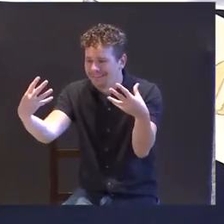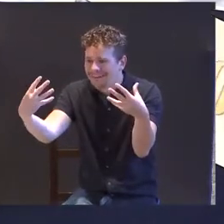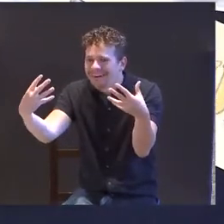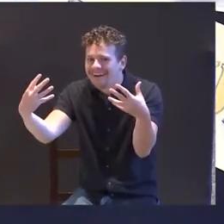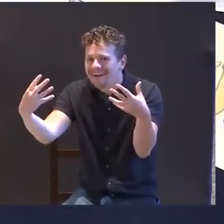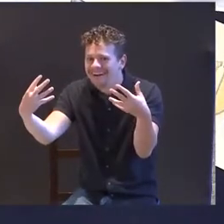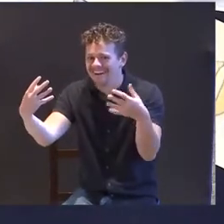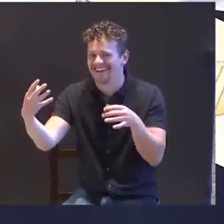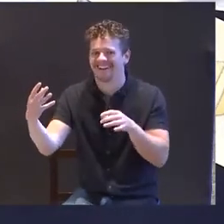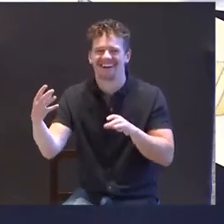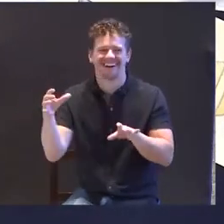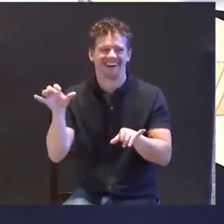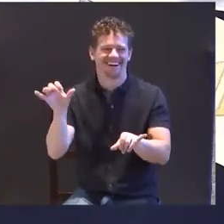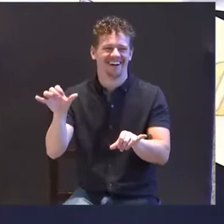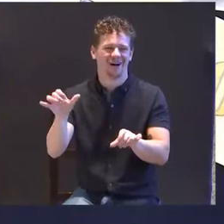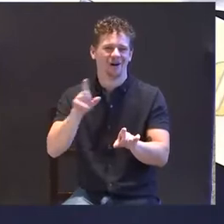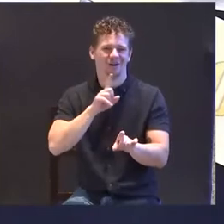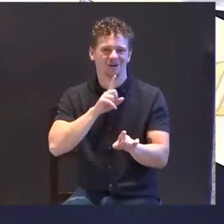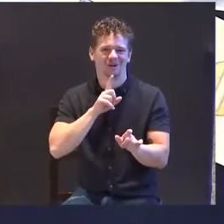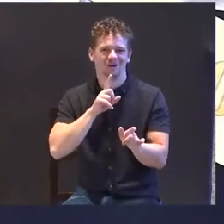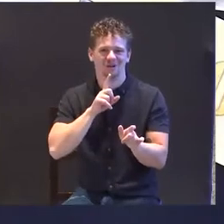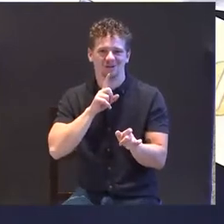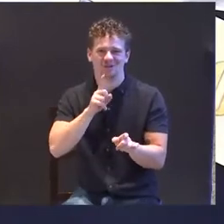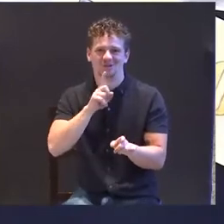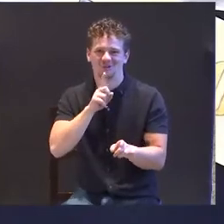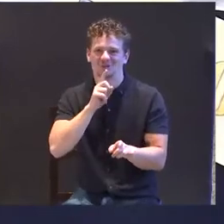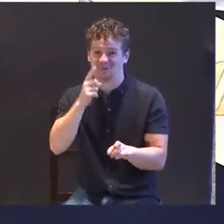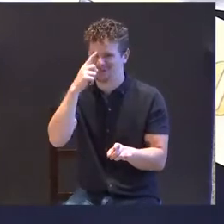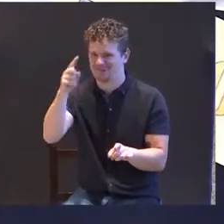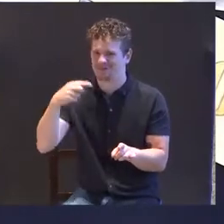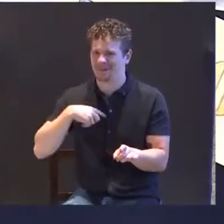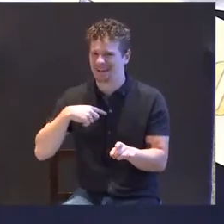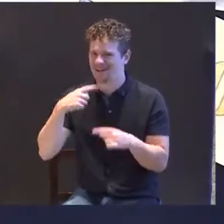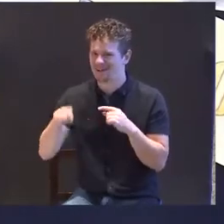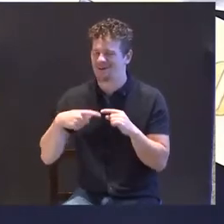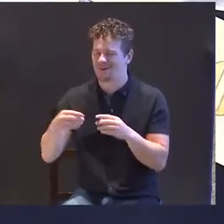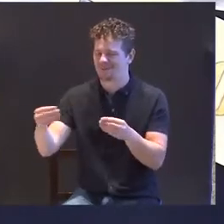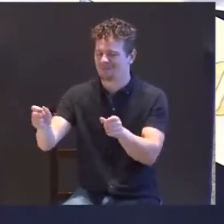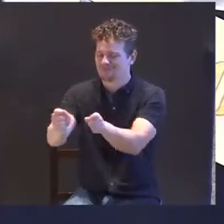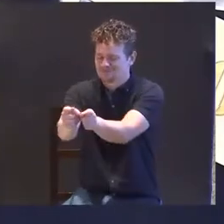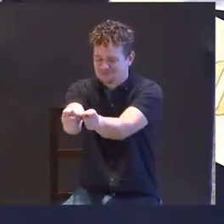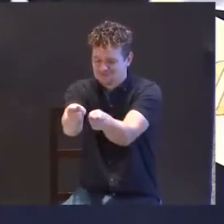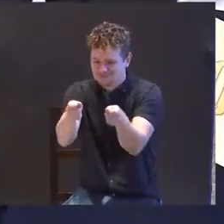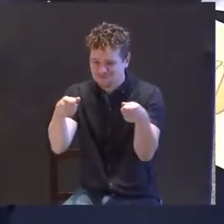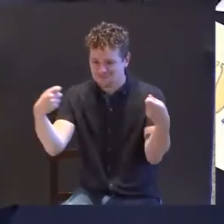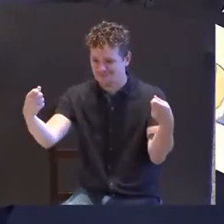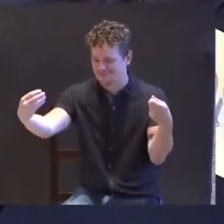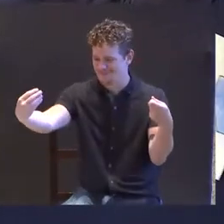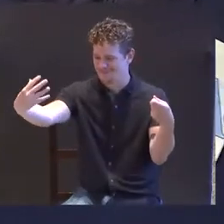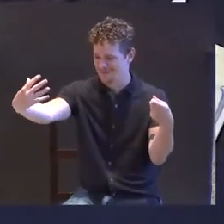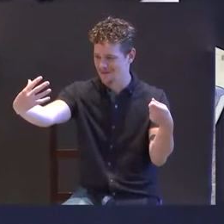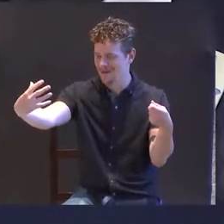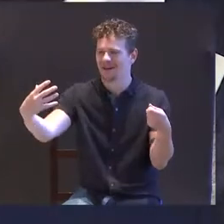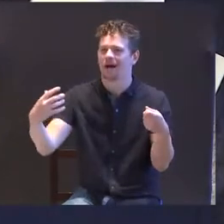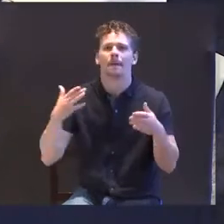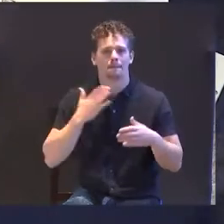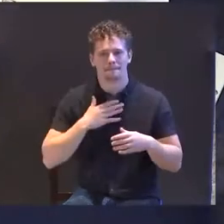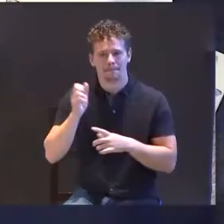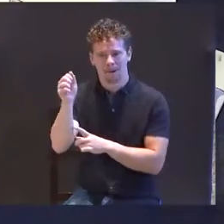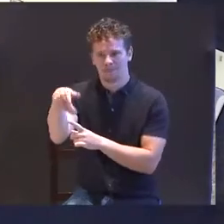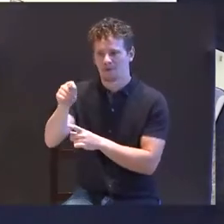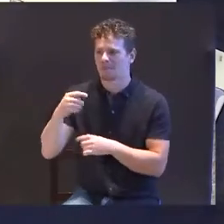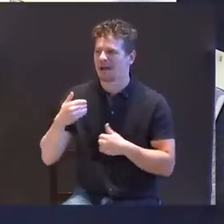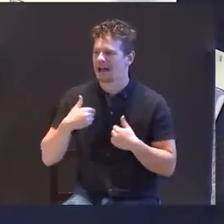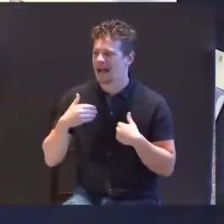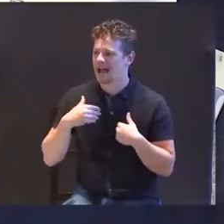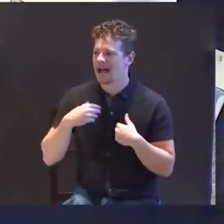And I thought, oh, how true for me. I often see that light when I open the refrigerator. And then I put a skylight in my apartment. I love it.